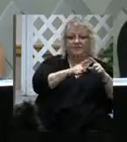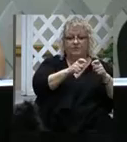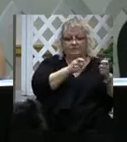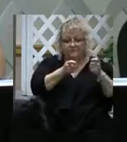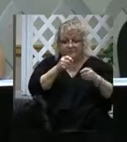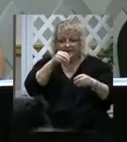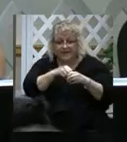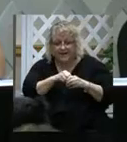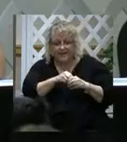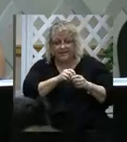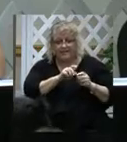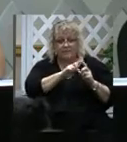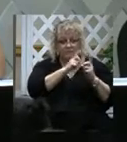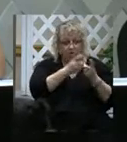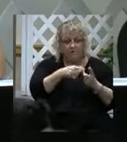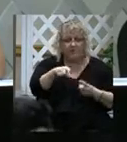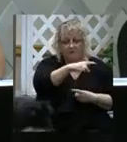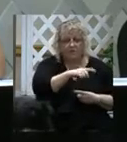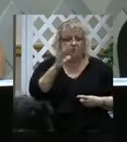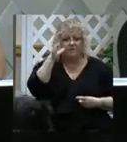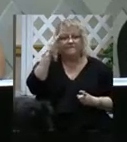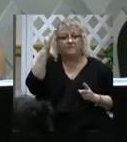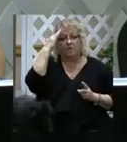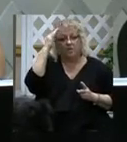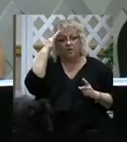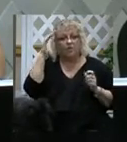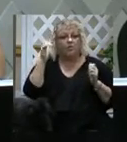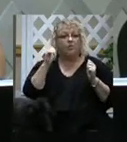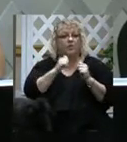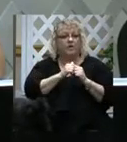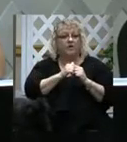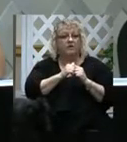department provide, that they would be very familiar with the